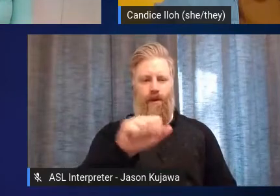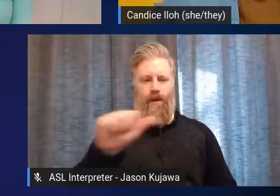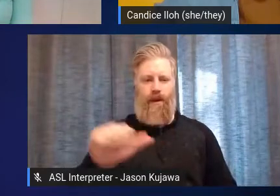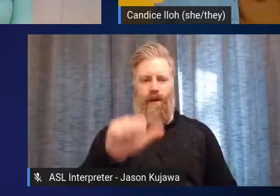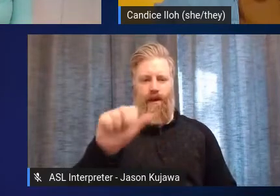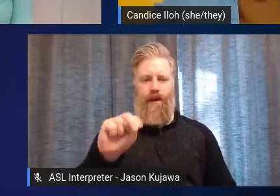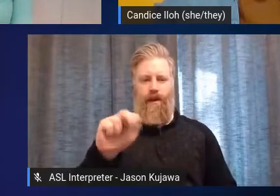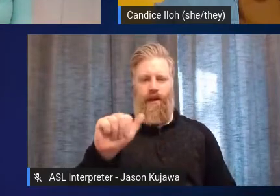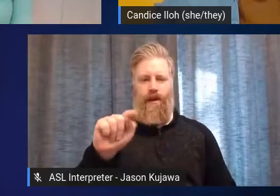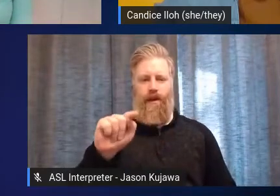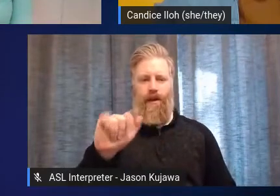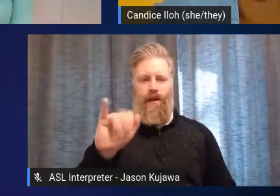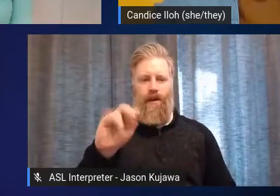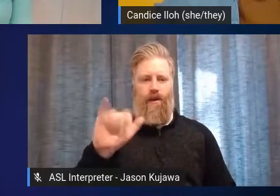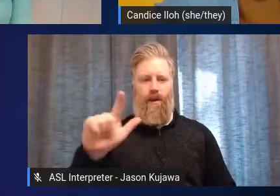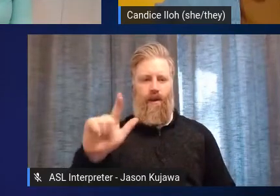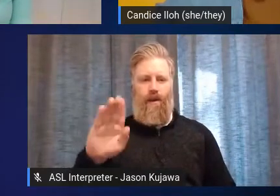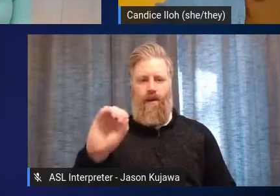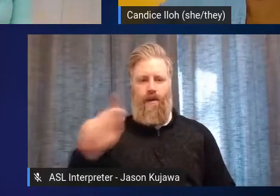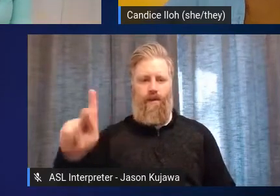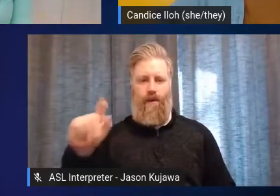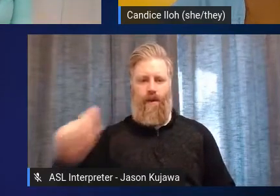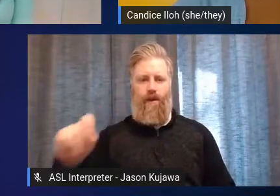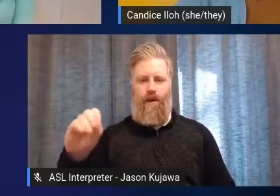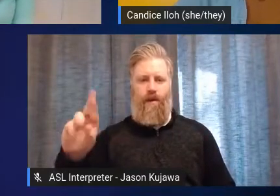questions@nationalbook.org. That's